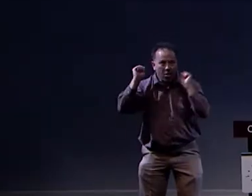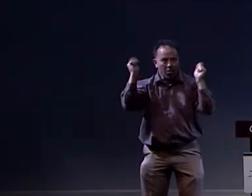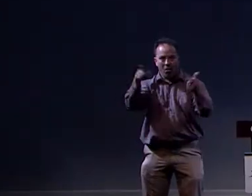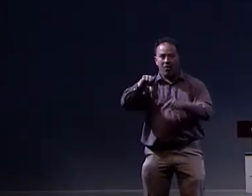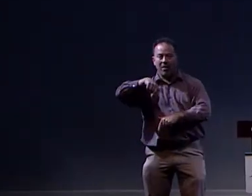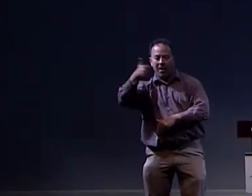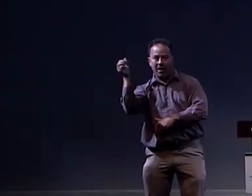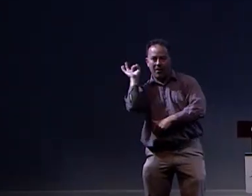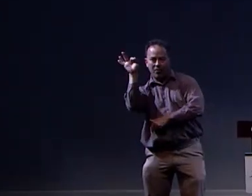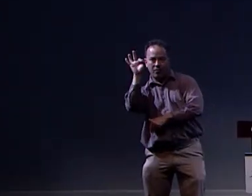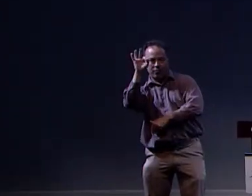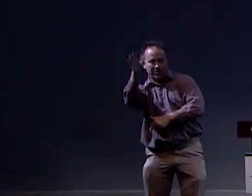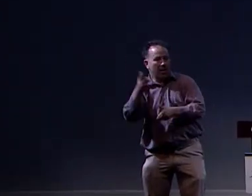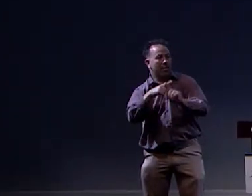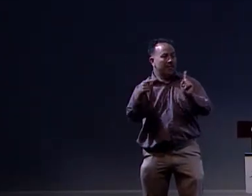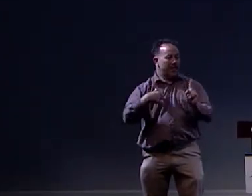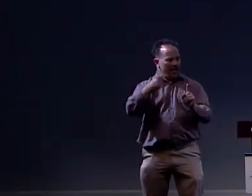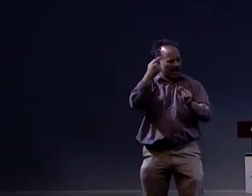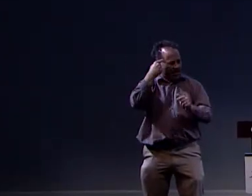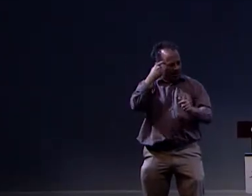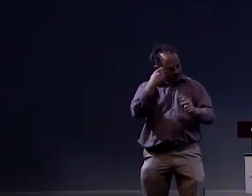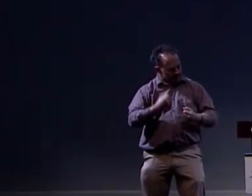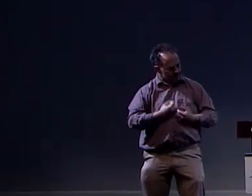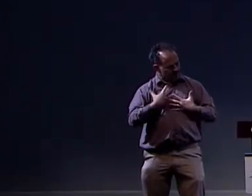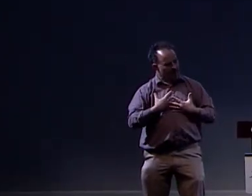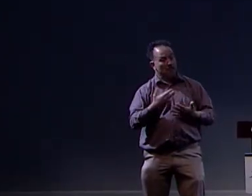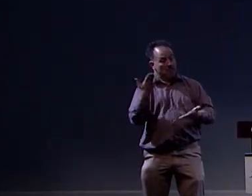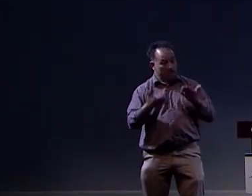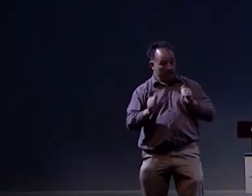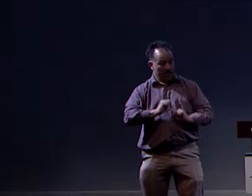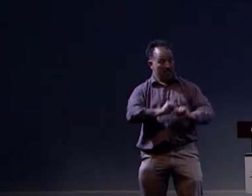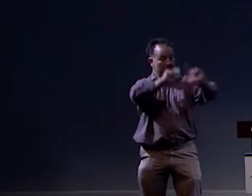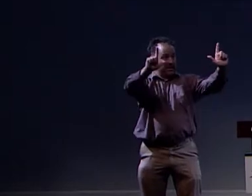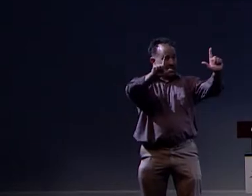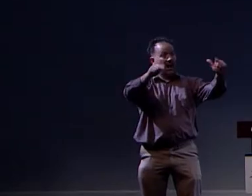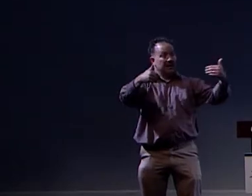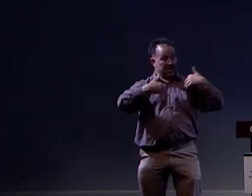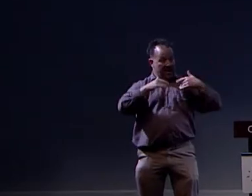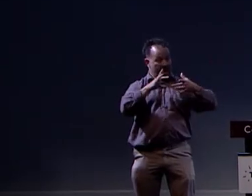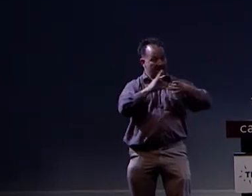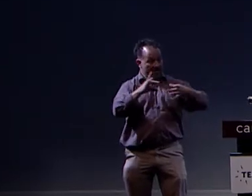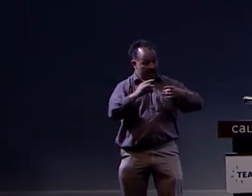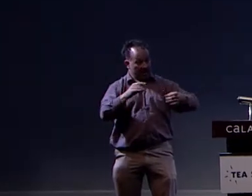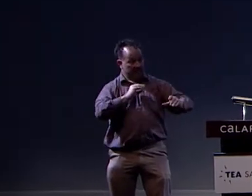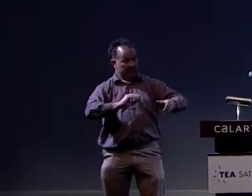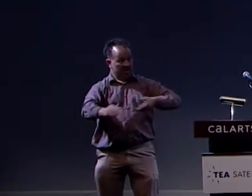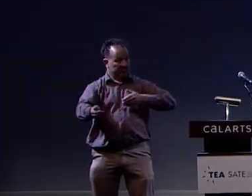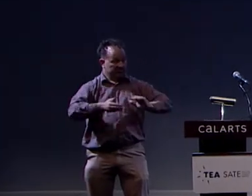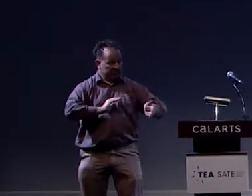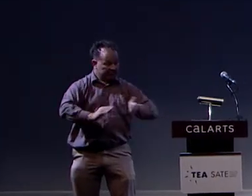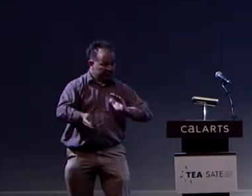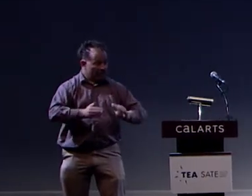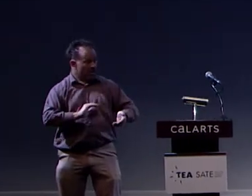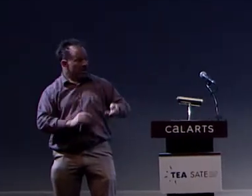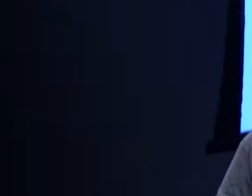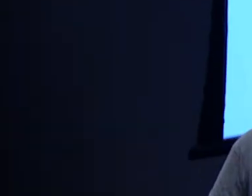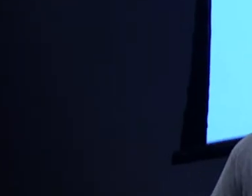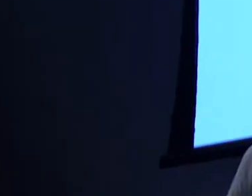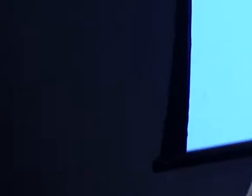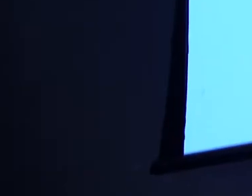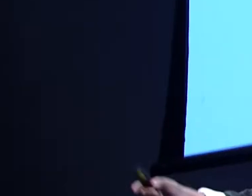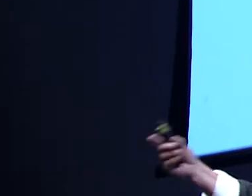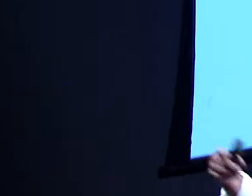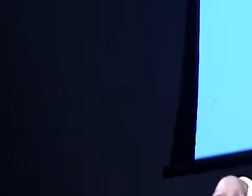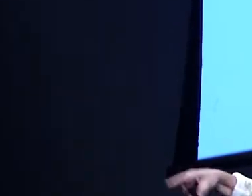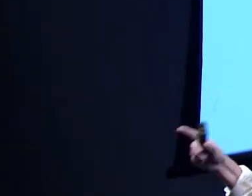presenters. But then I thought about it and it occurred to me that my slides actually kind of do have that dialogue. The only thing I did do is when I got home last